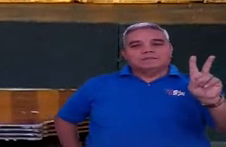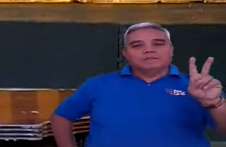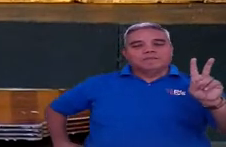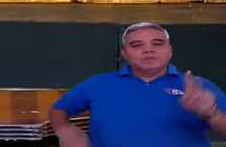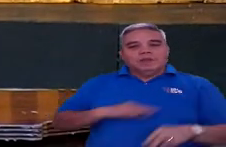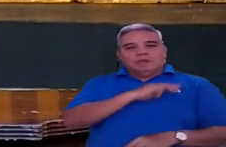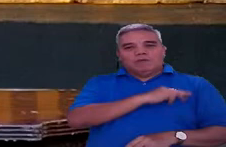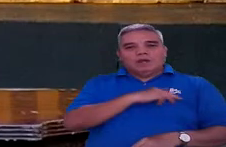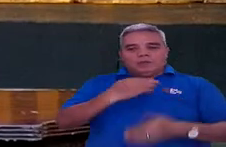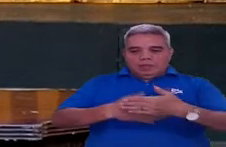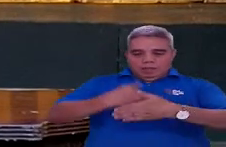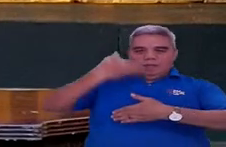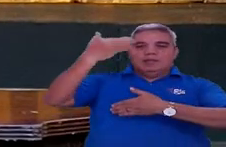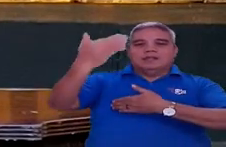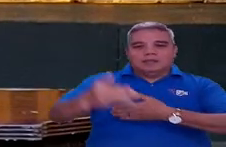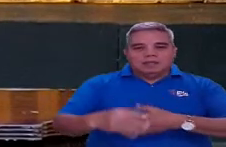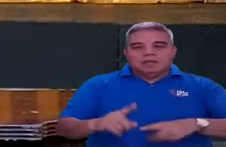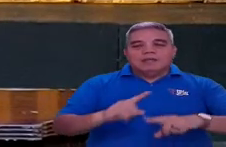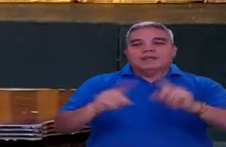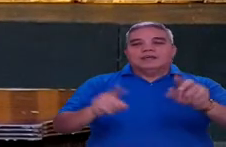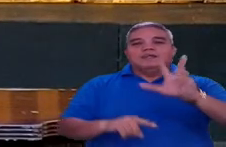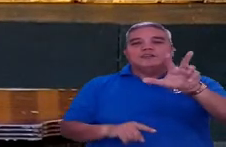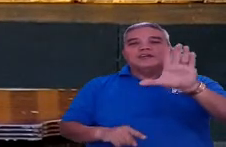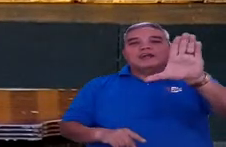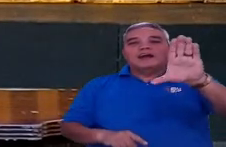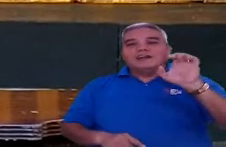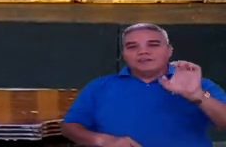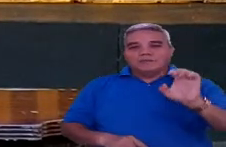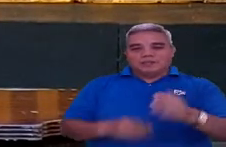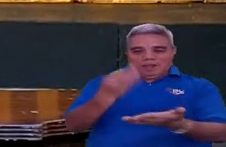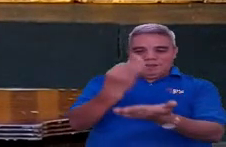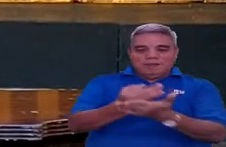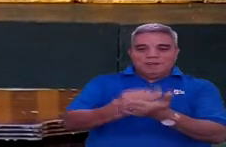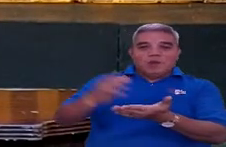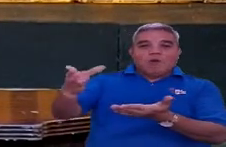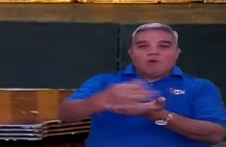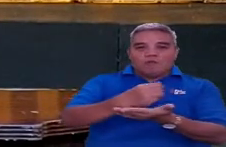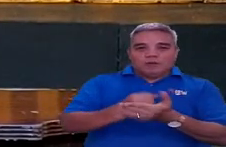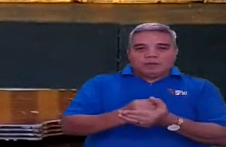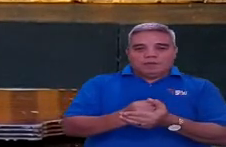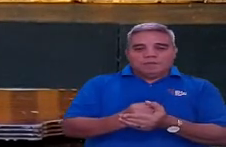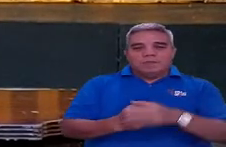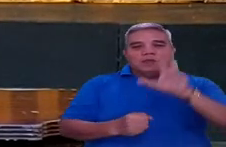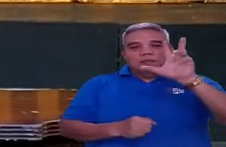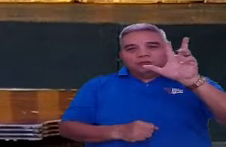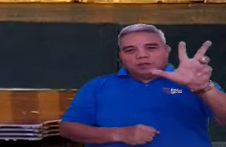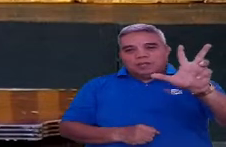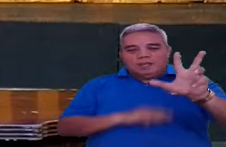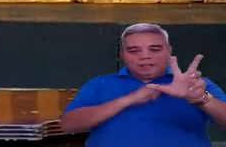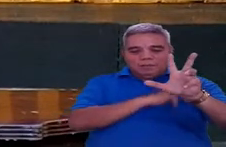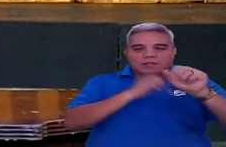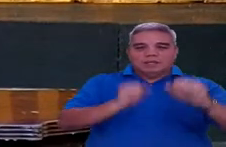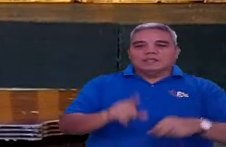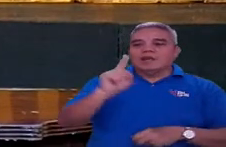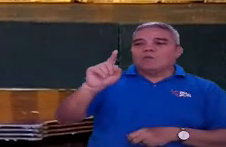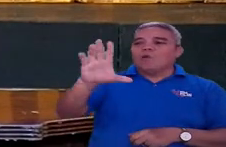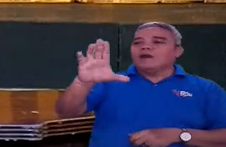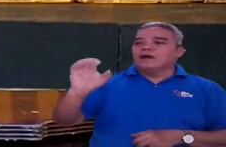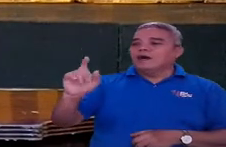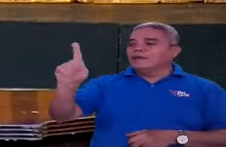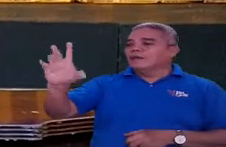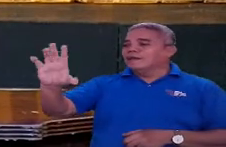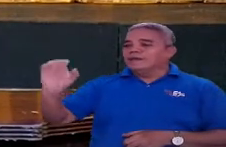conference following year, nagiging 300 pesos and 50 namin. 3 missionaries, tag 100